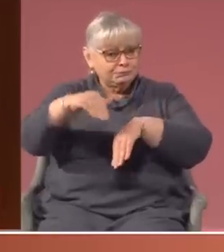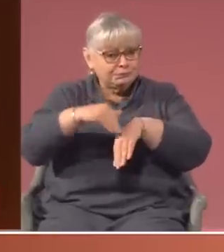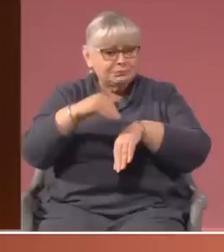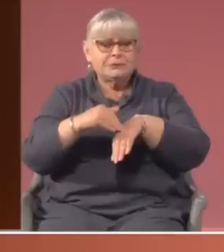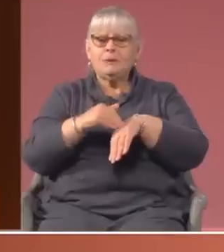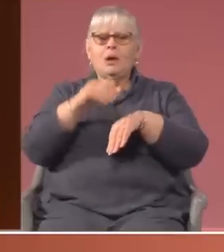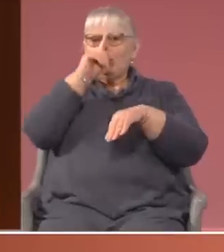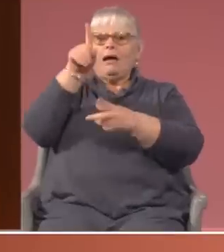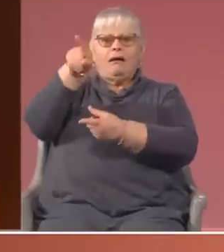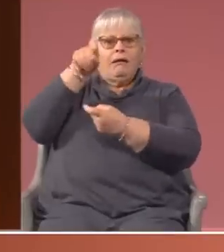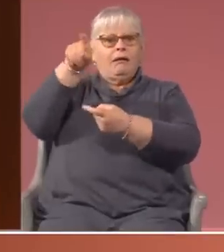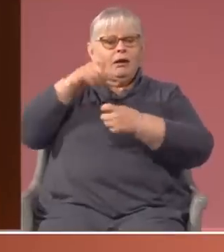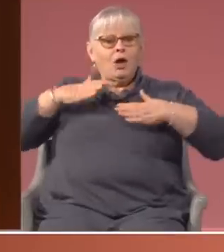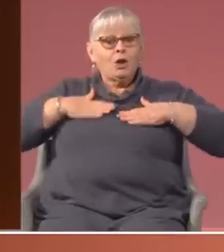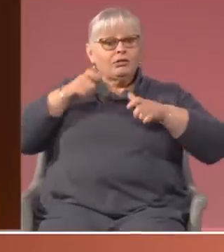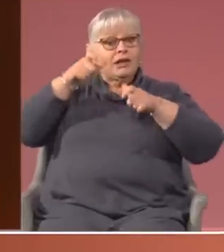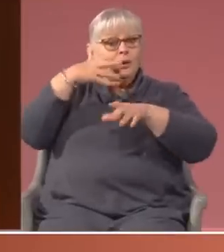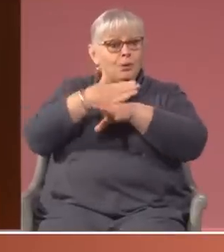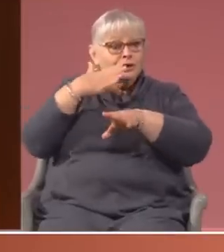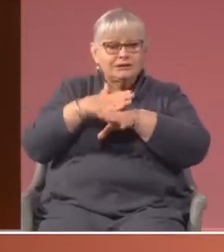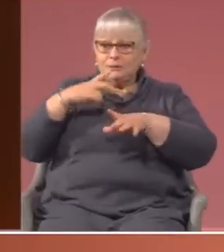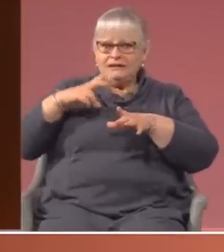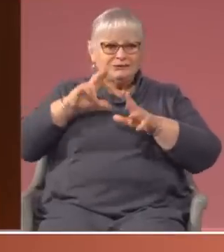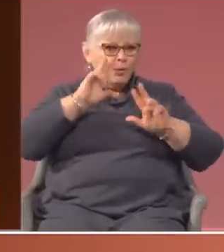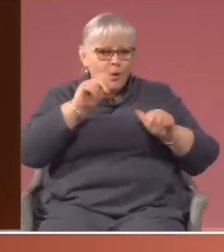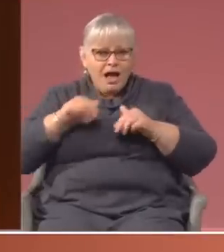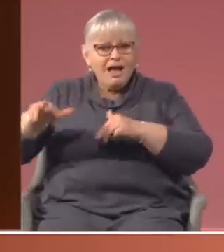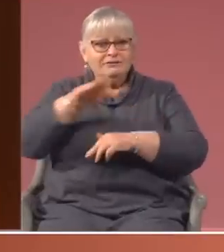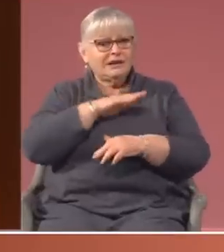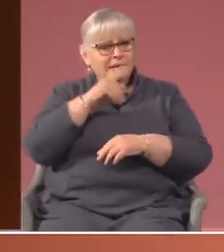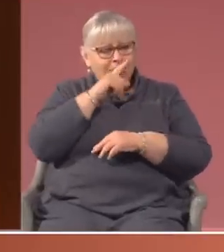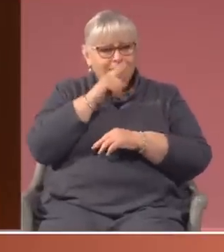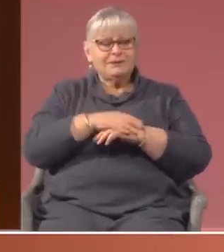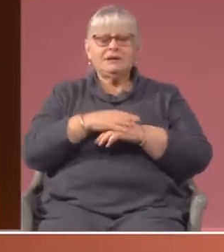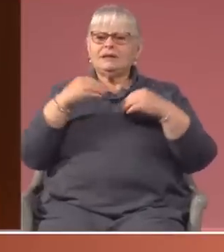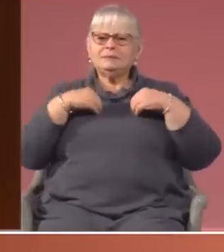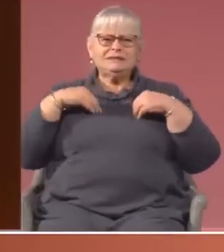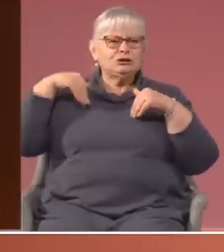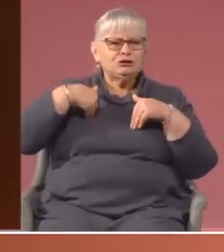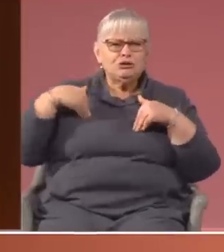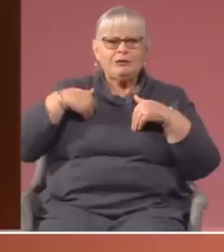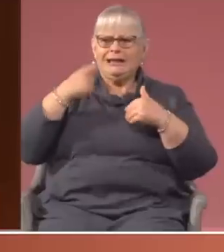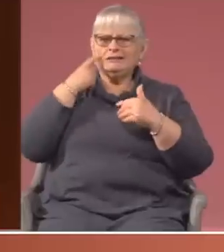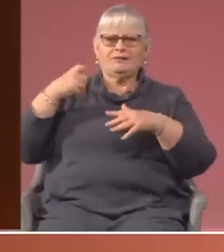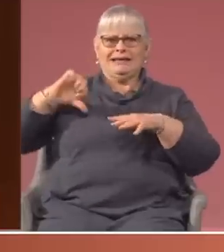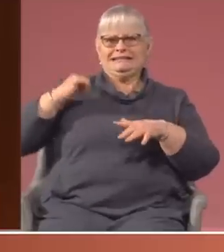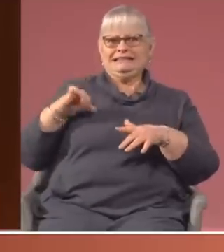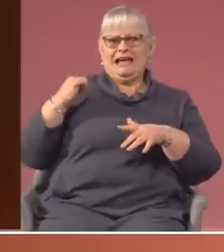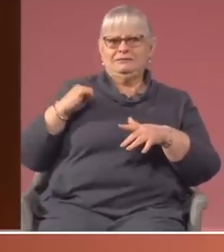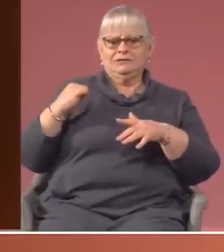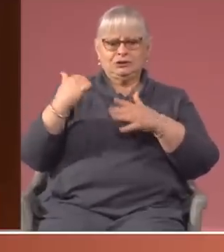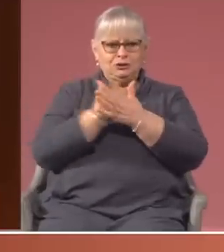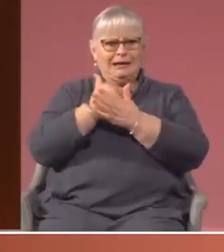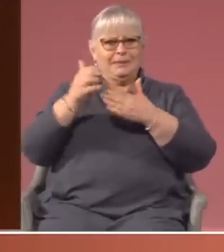to attract and retain the healthcare workers needed to care for our growing population. Our businesses are struggling to find staff and keep their doors